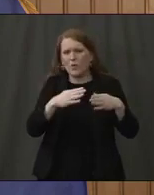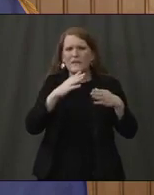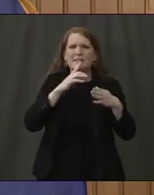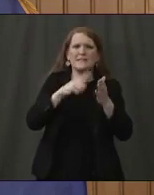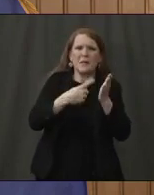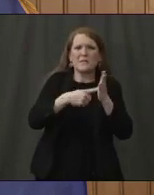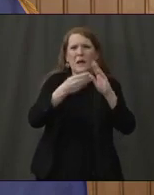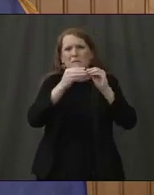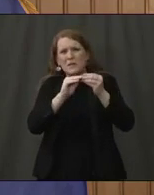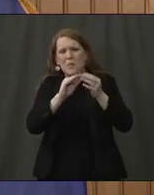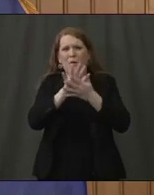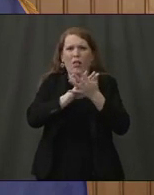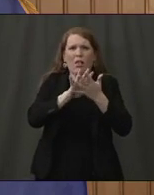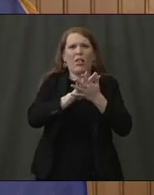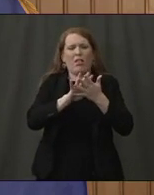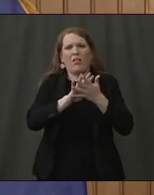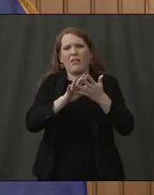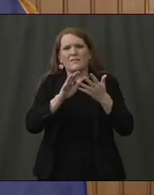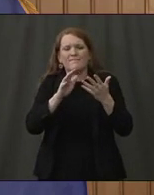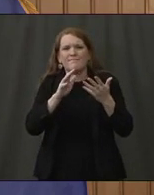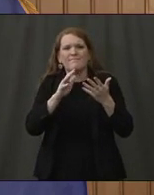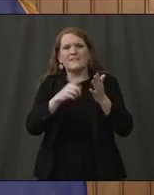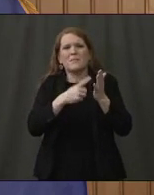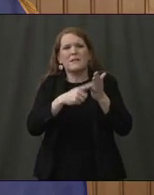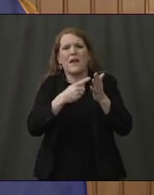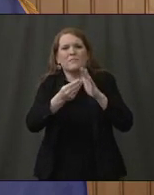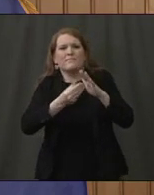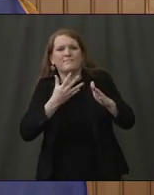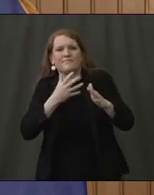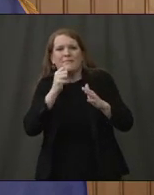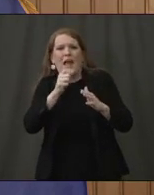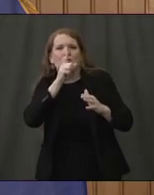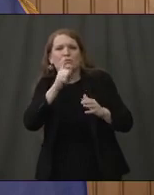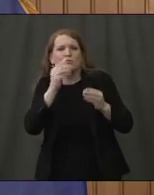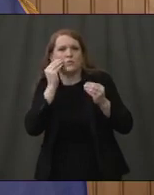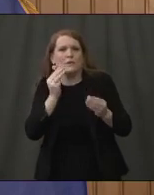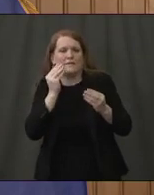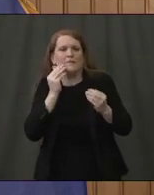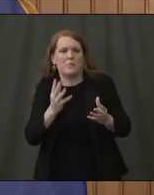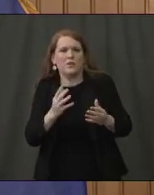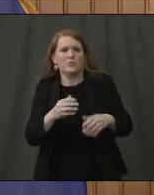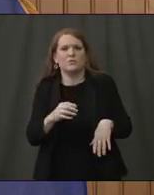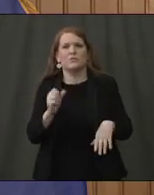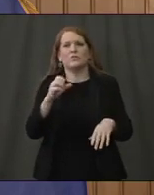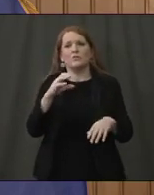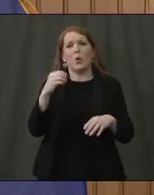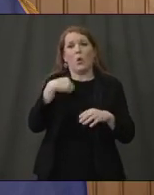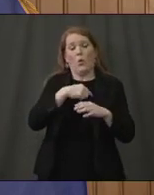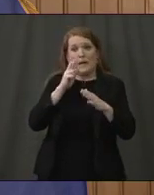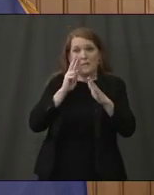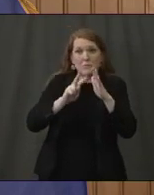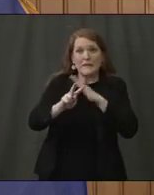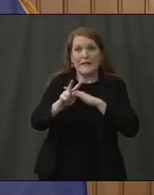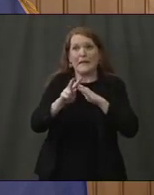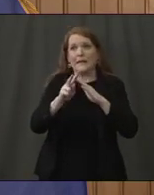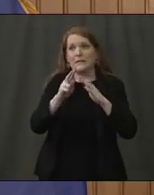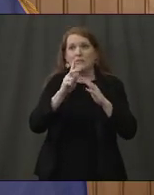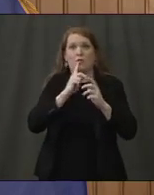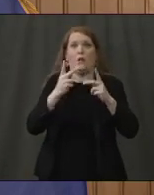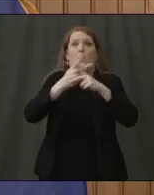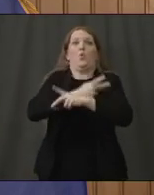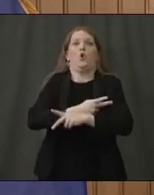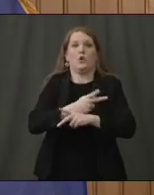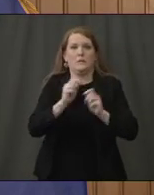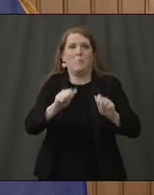mean in terms of our modeling that some of our worst case scenarios, that 20% of the people tested end